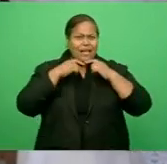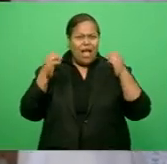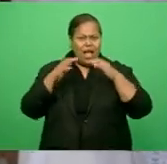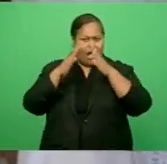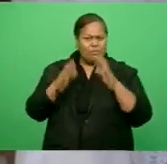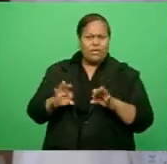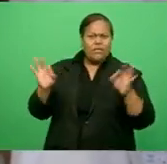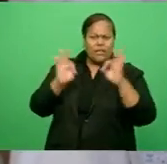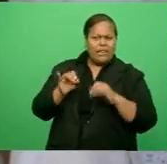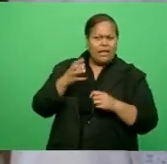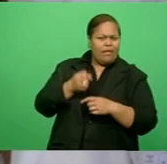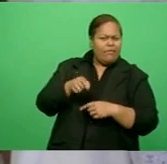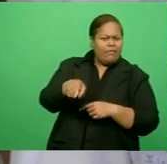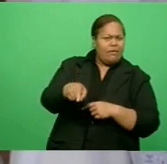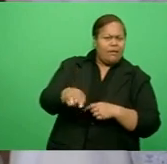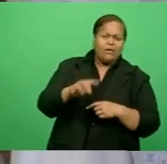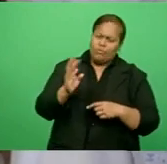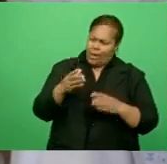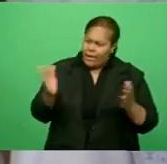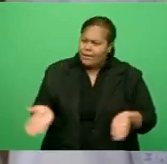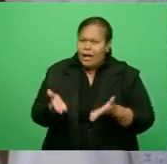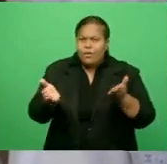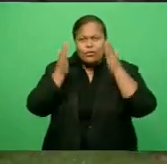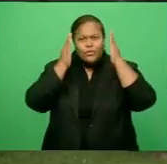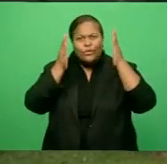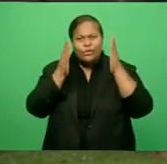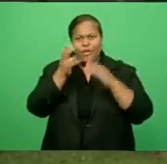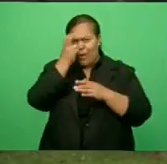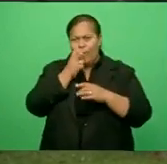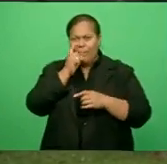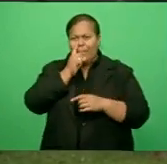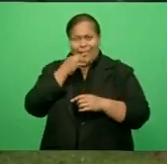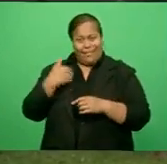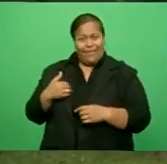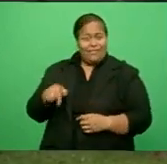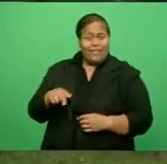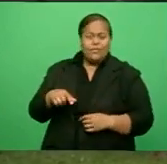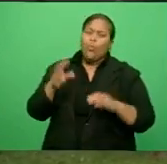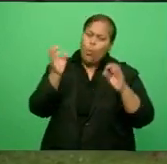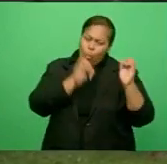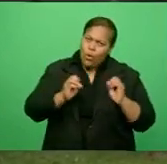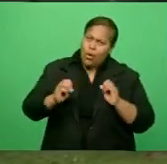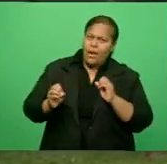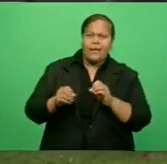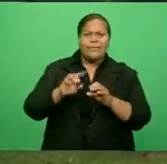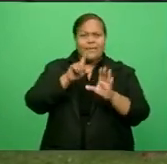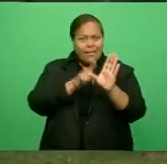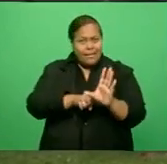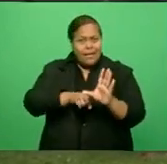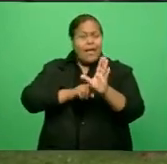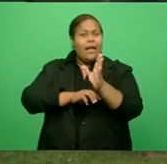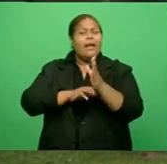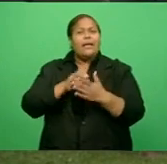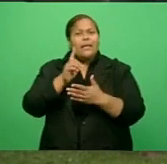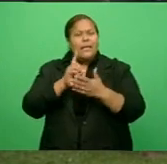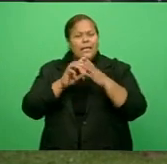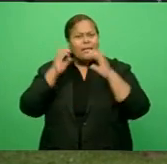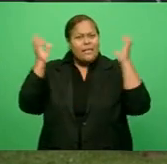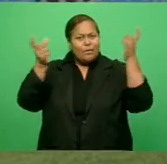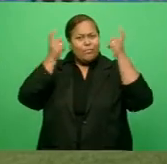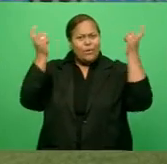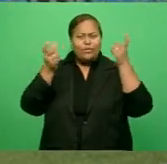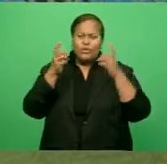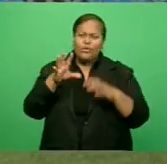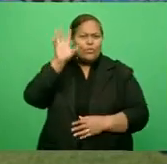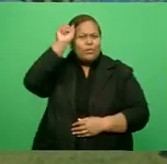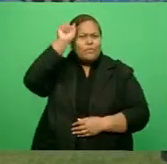significance. I then encouraged the church and village elders to organize an annual event to commemorate the significance of the arrival of Christianity in